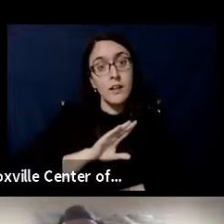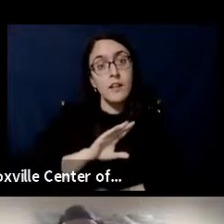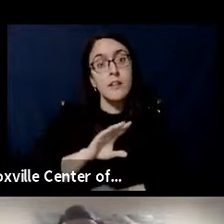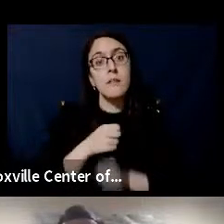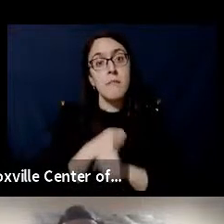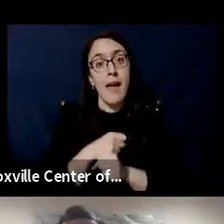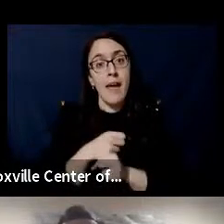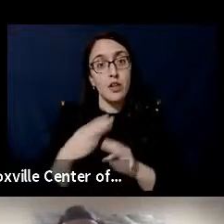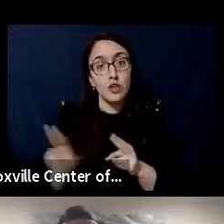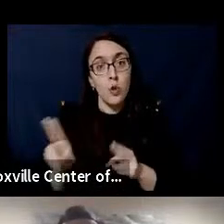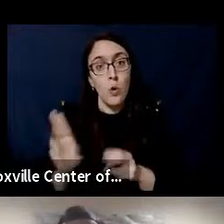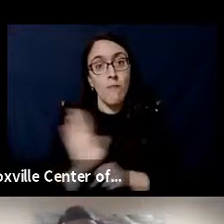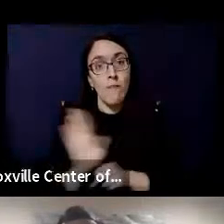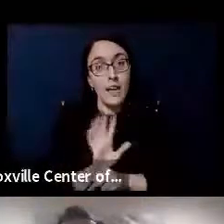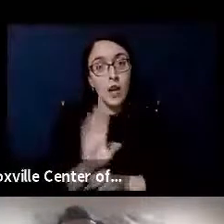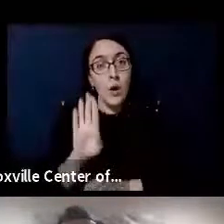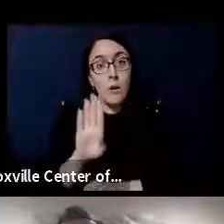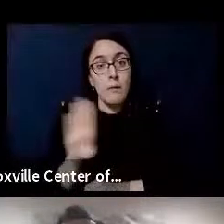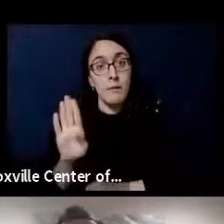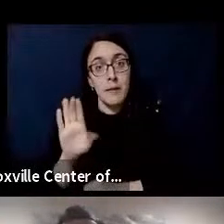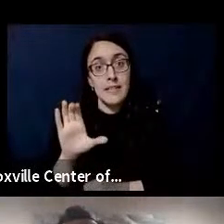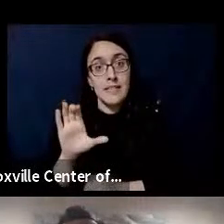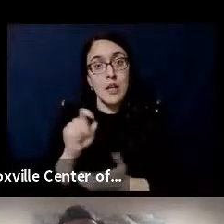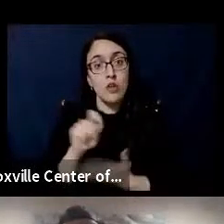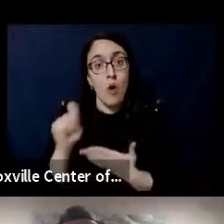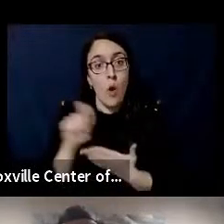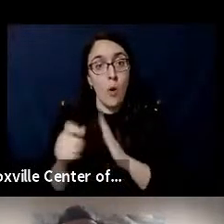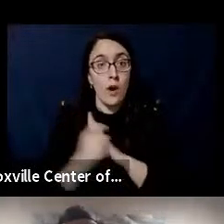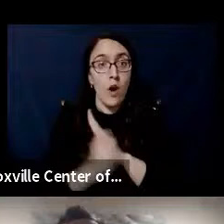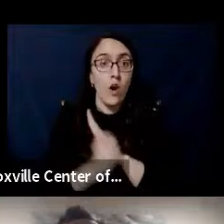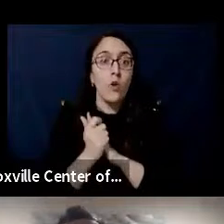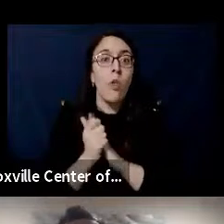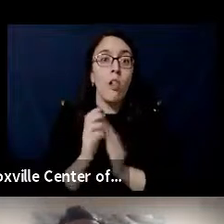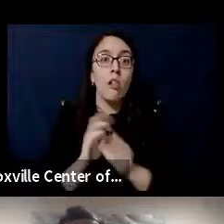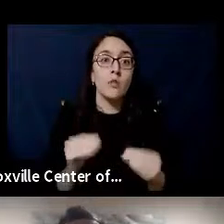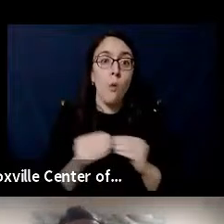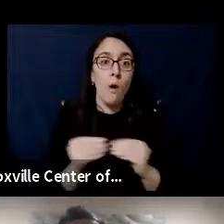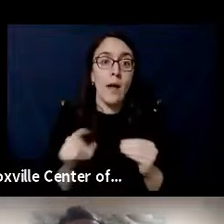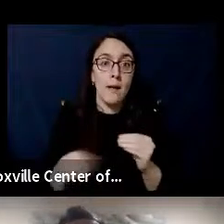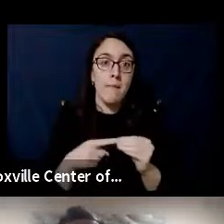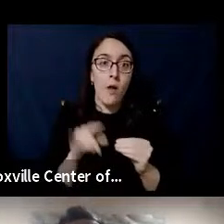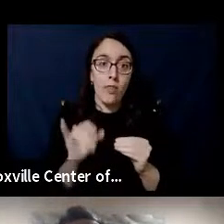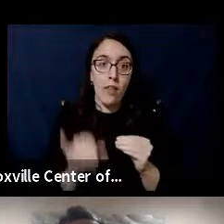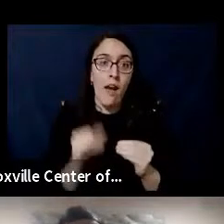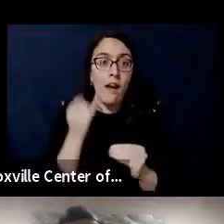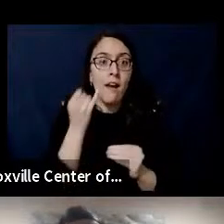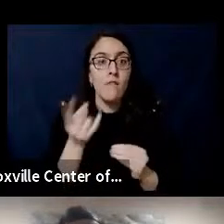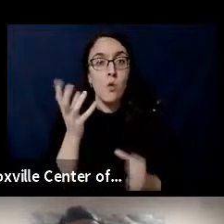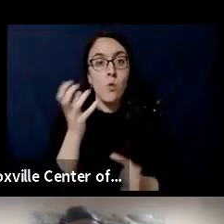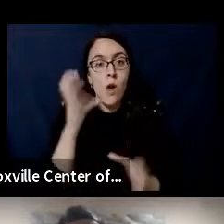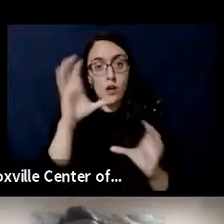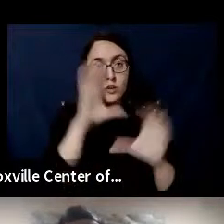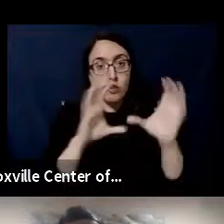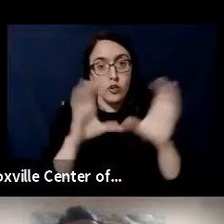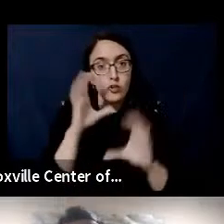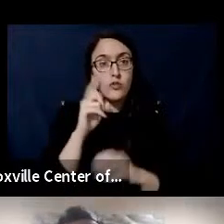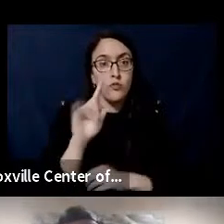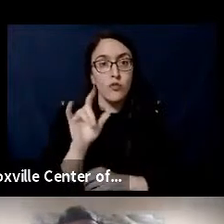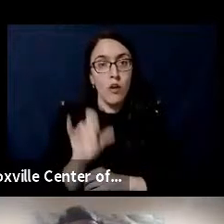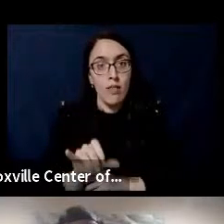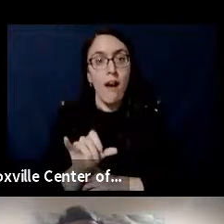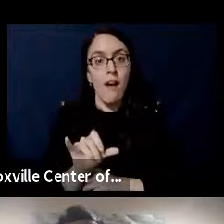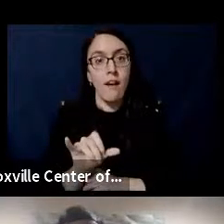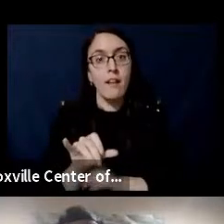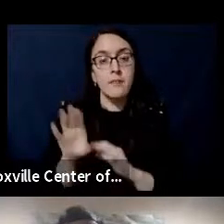brief video that the BBC did an article on, did a story on. So if you want to search for that, and